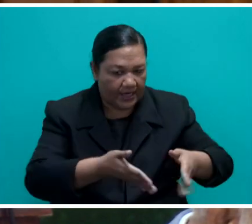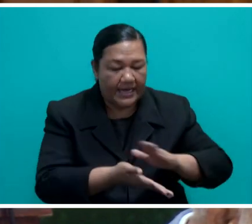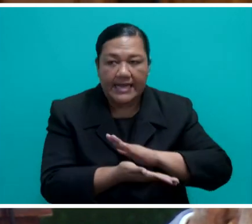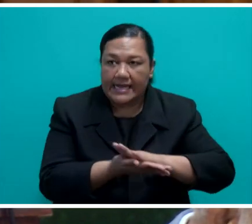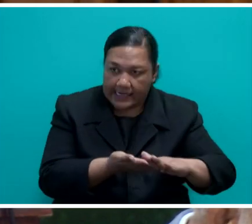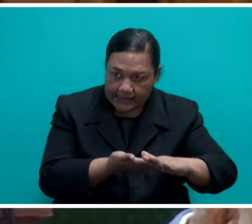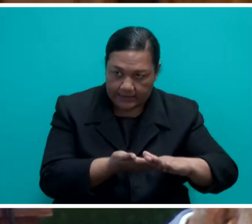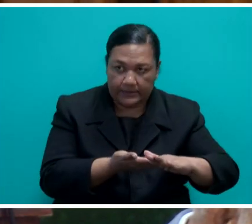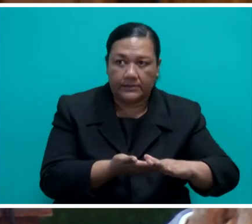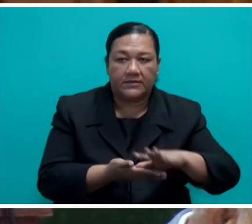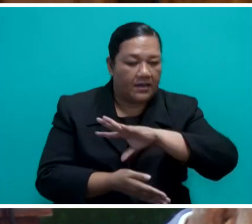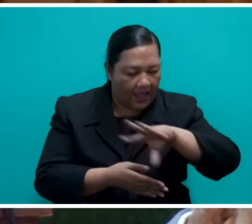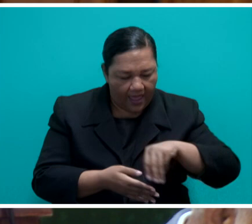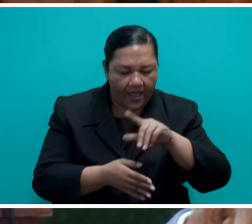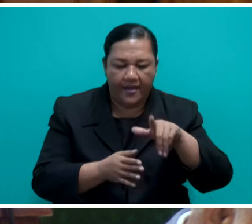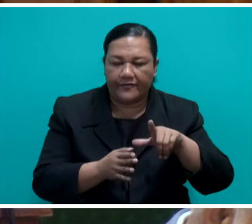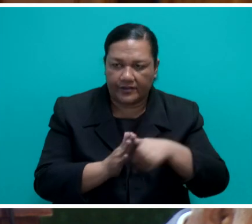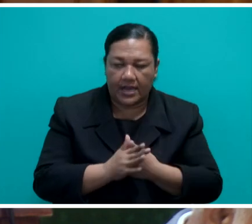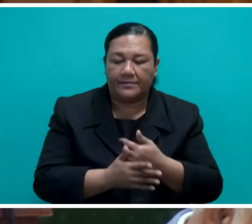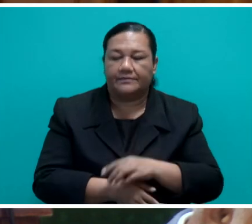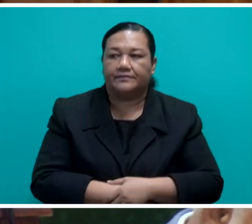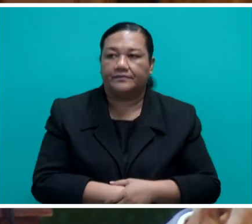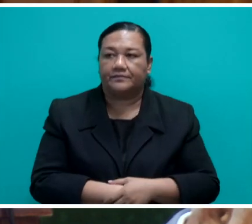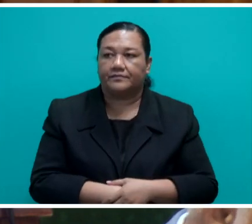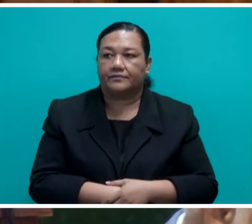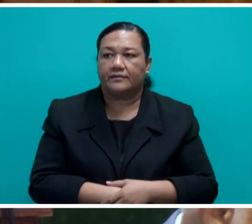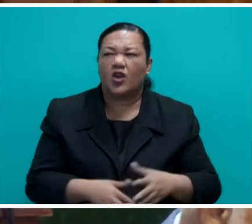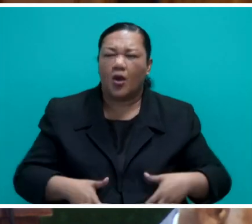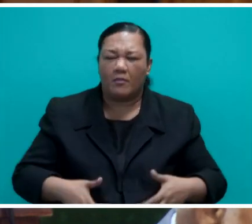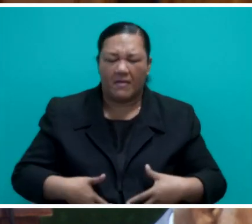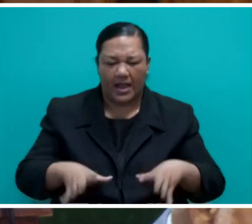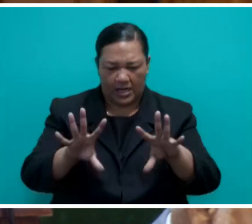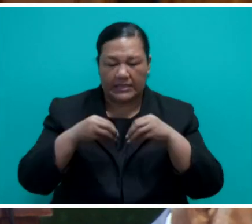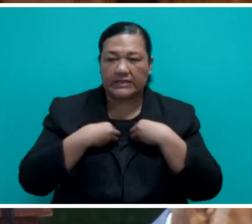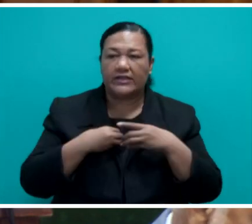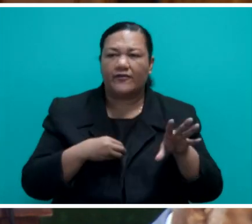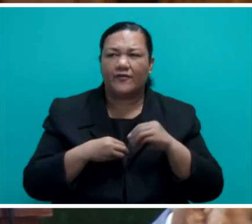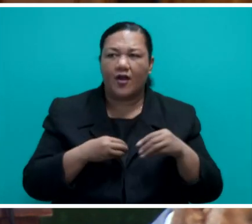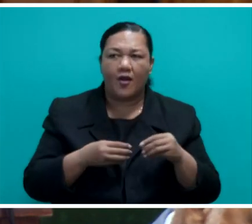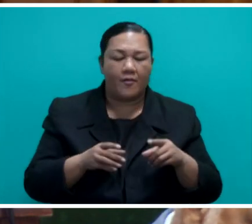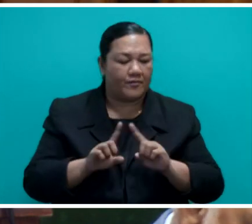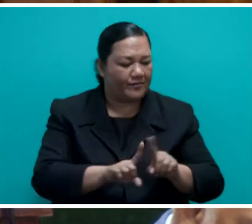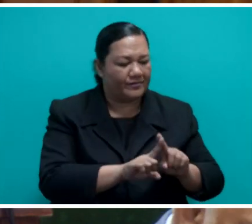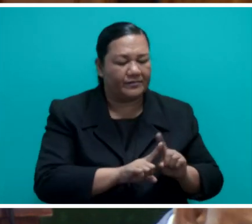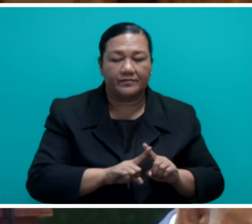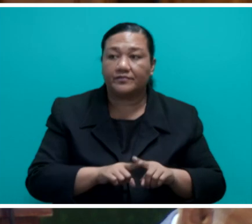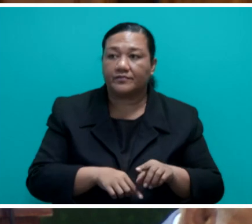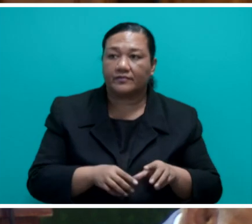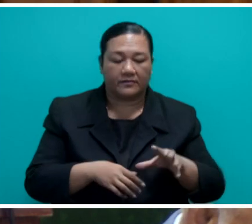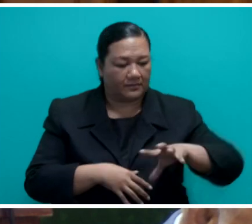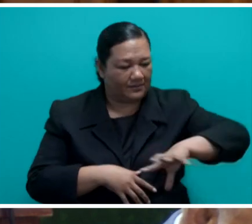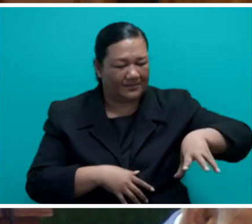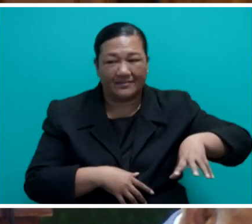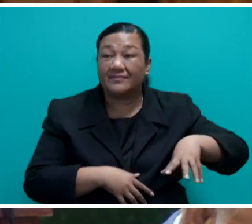manner. Mr. Speaker, sir, based on the complaints received through my office and the Waterways Division, it